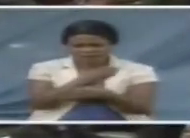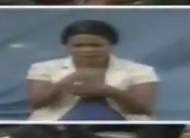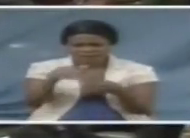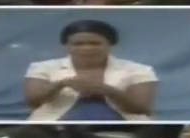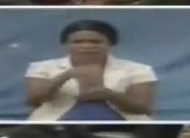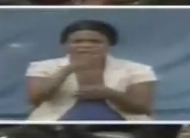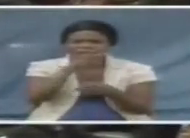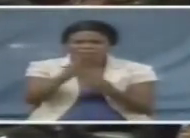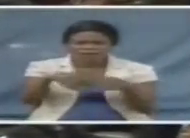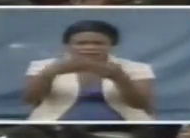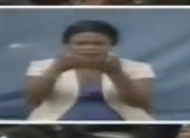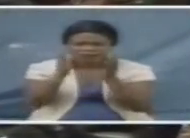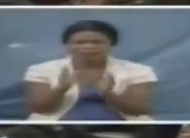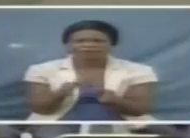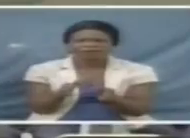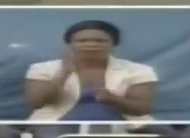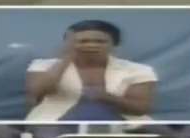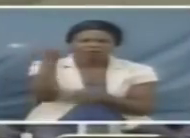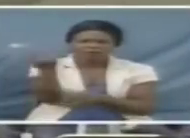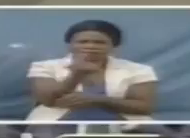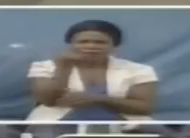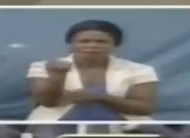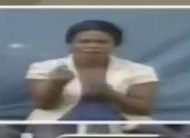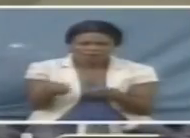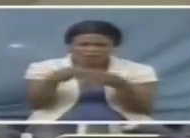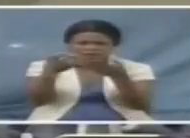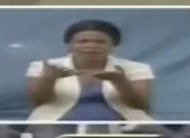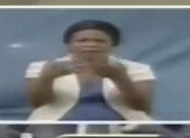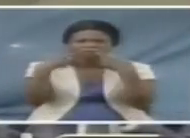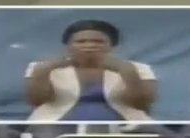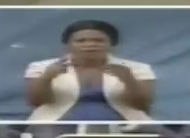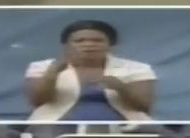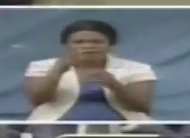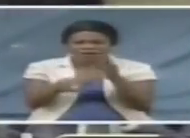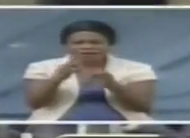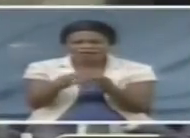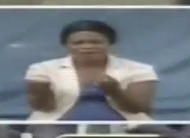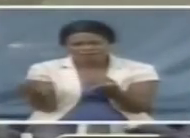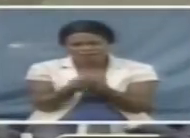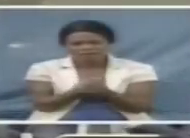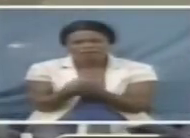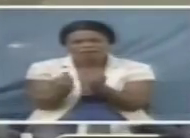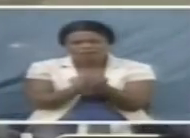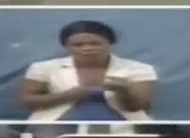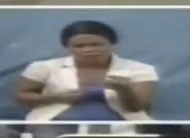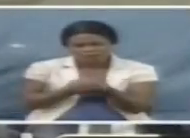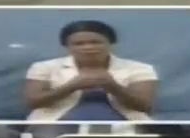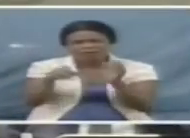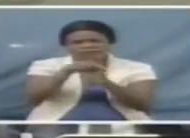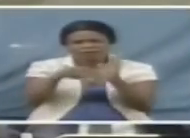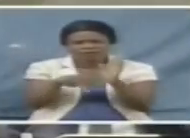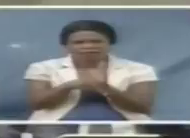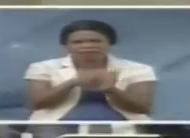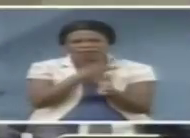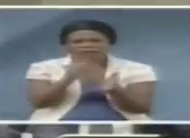Mr. Speaker, investment in the water supply and sanitation sector will only yield tangible results if accompanied